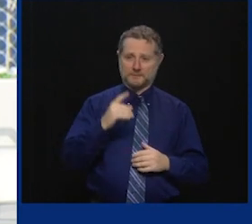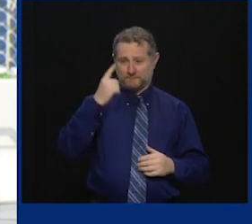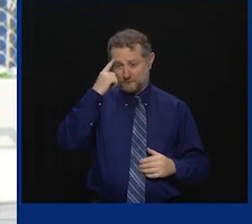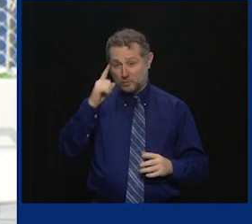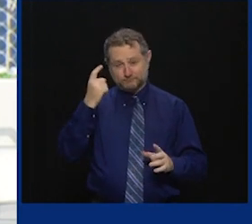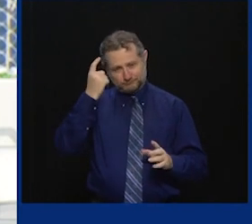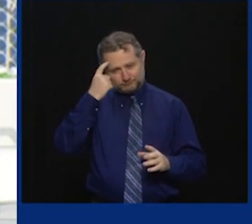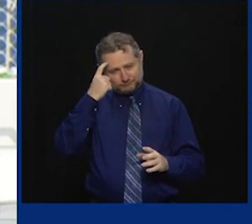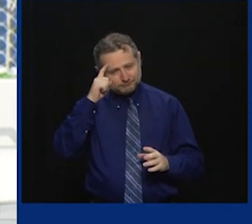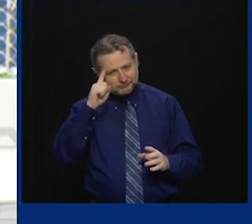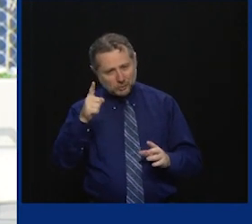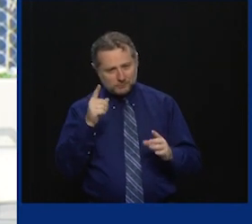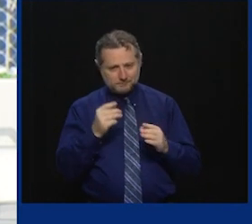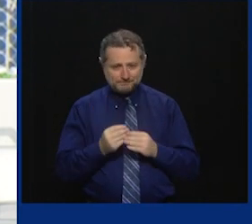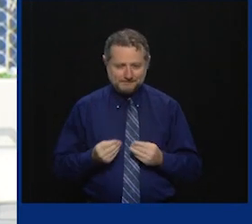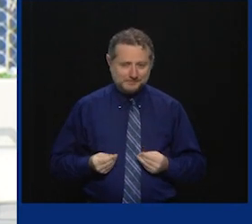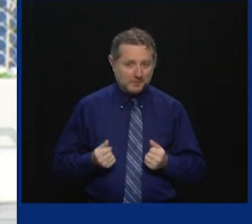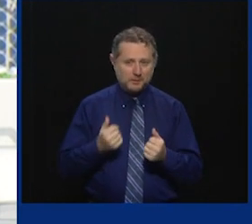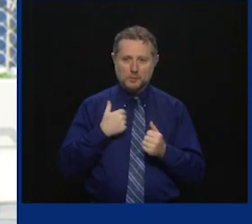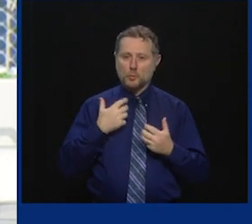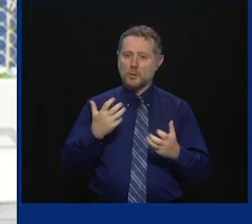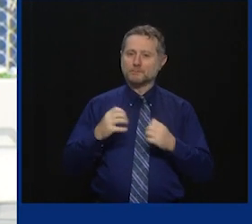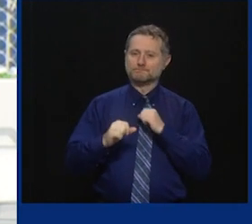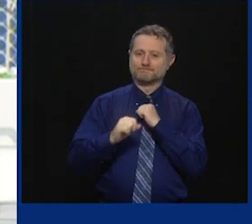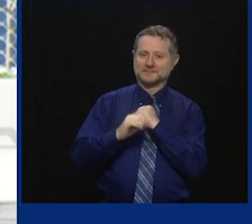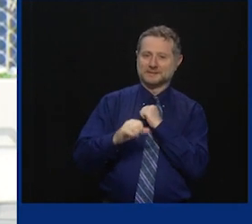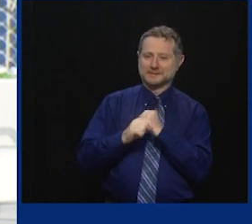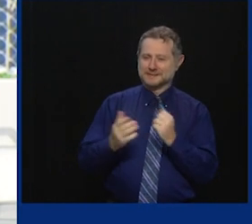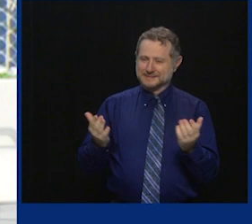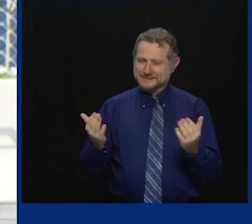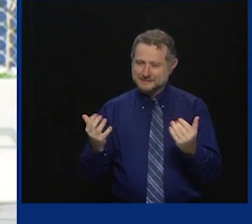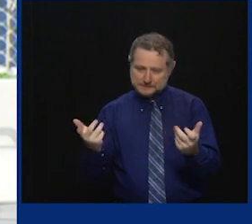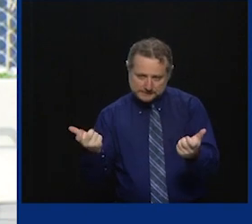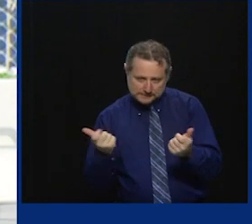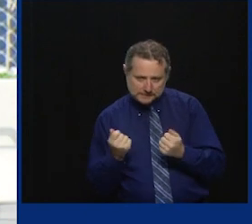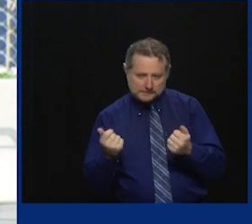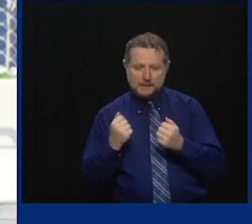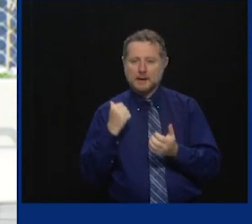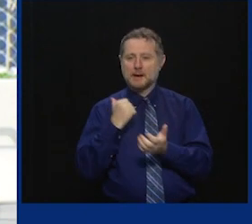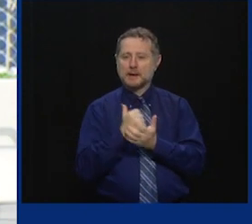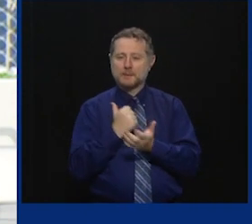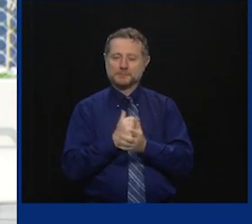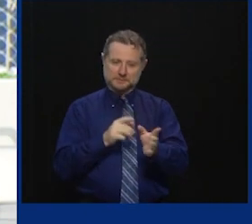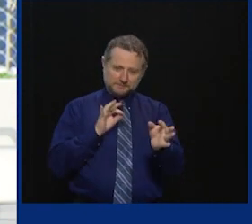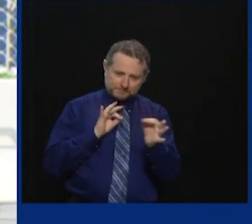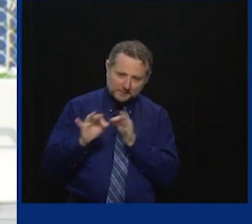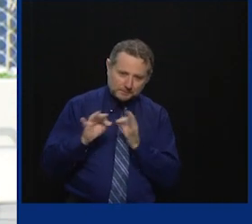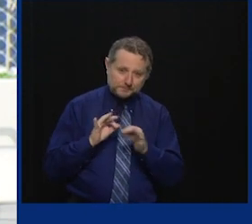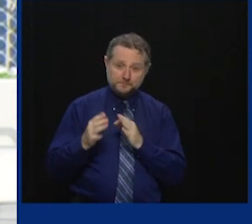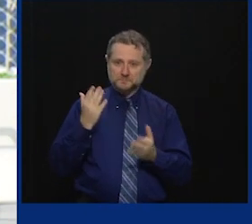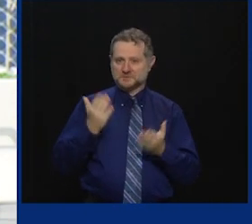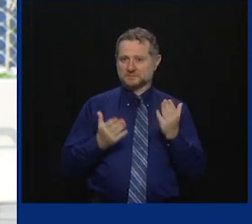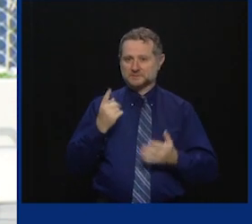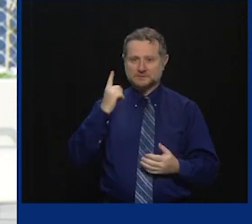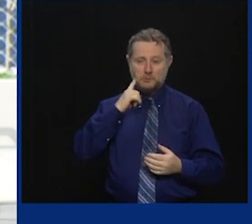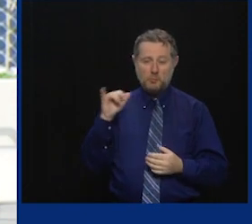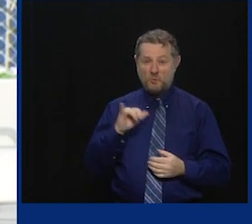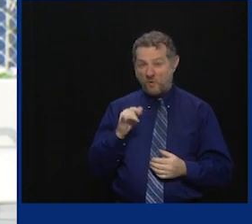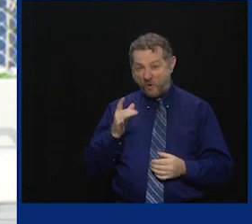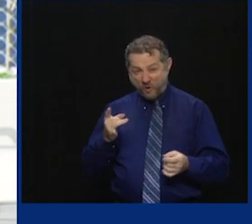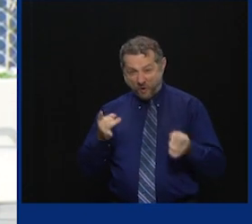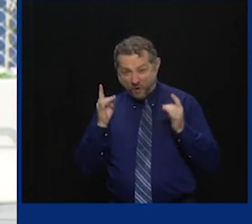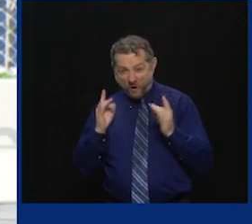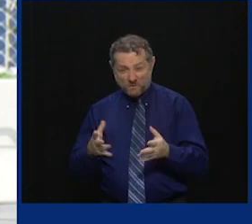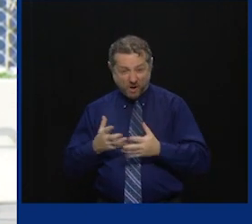I've been trying to engage the media to help explain to people, it may sound like a big price tag, but let's spread it out over what your share